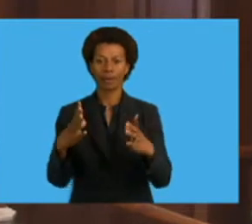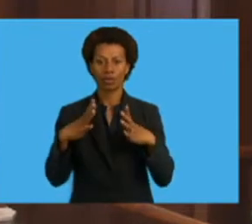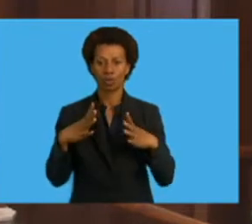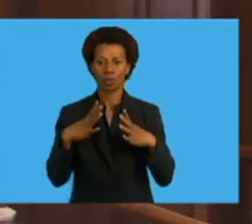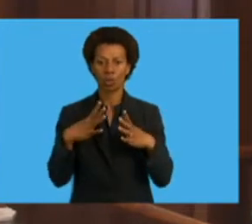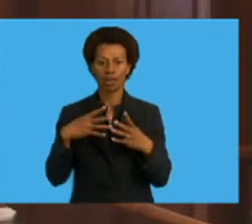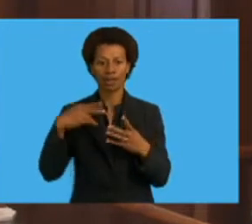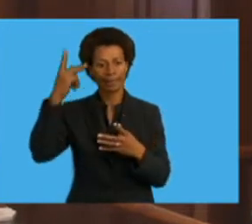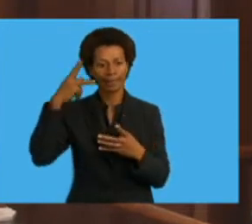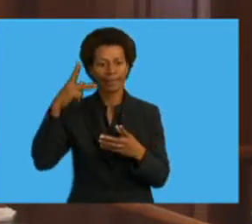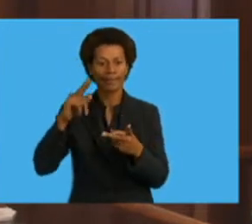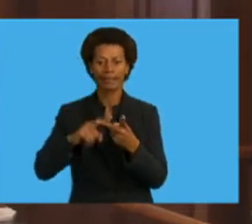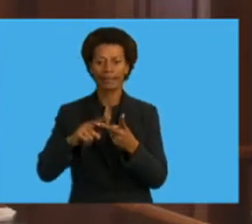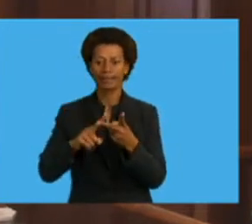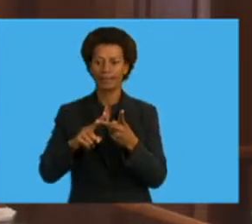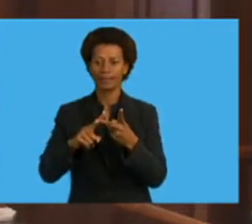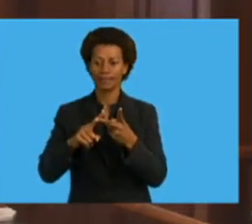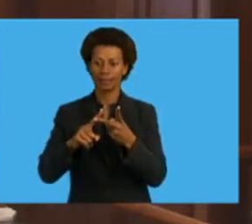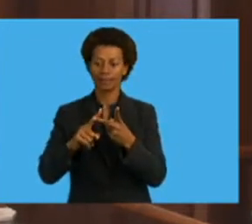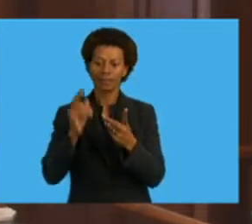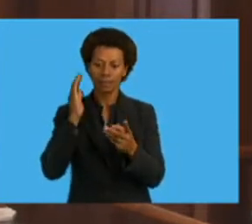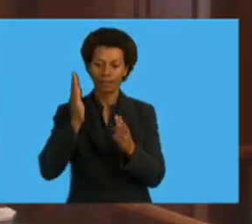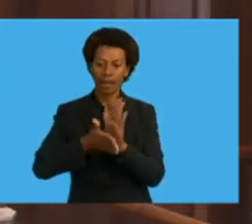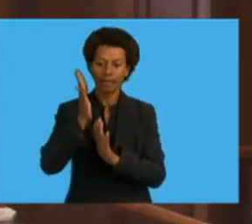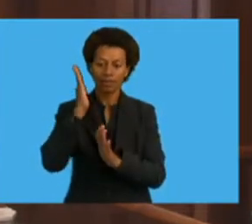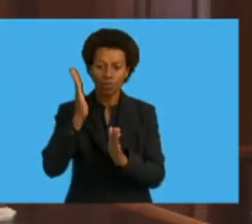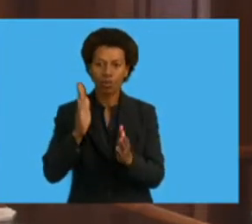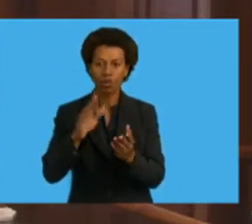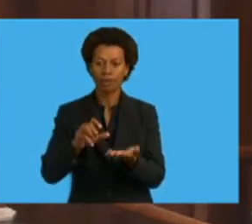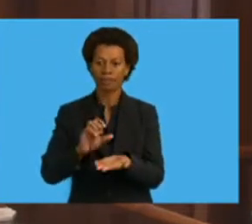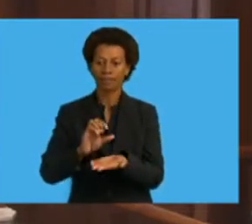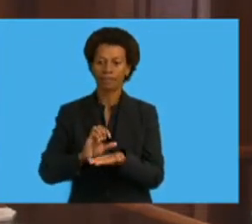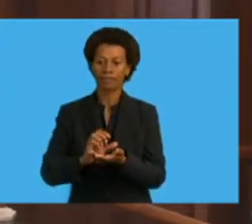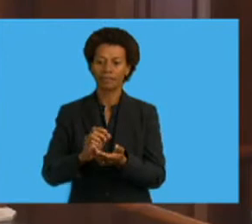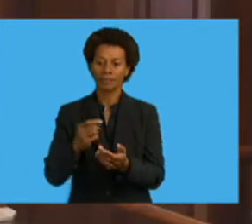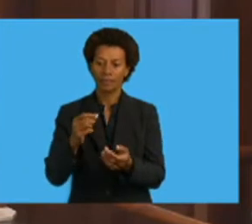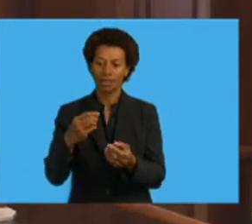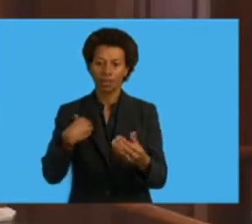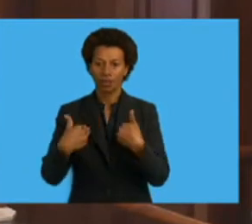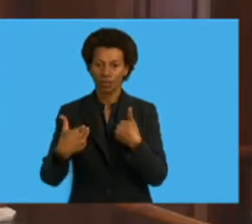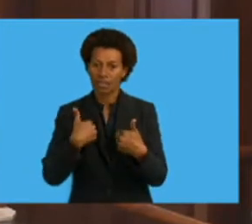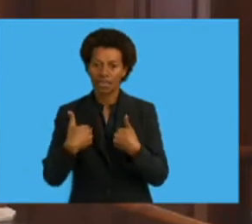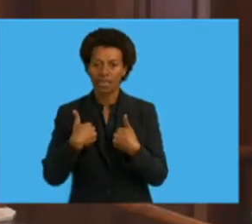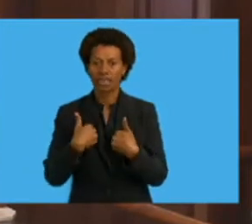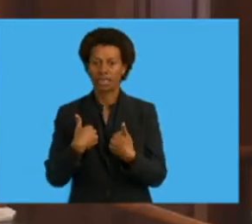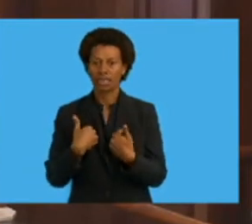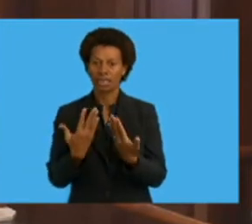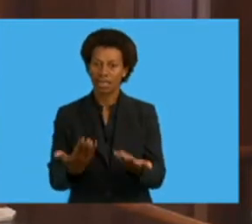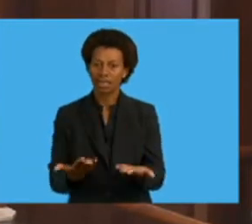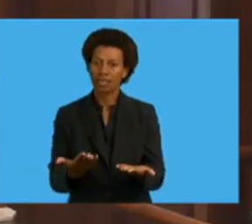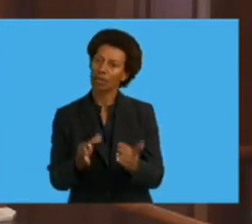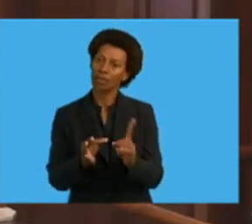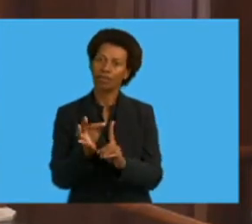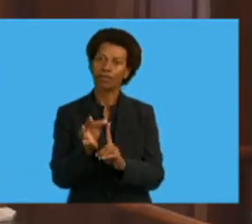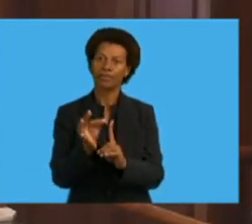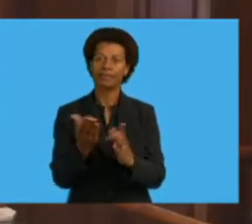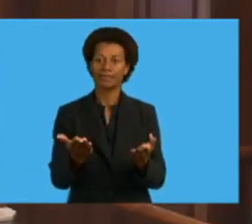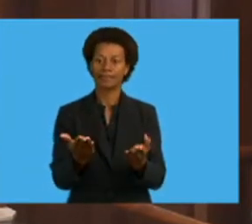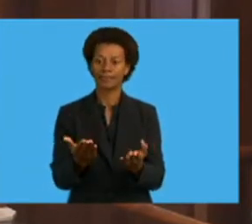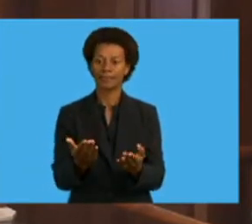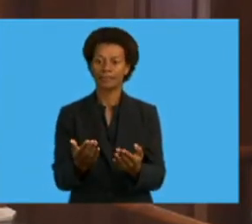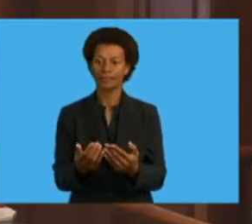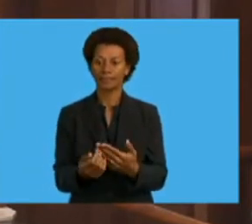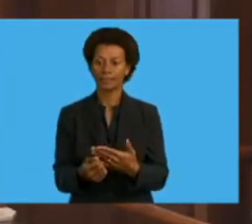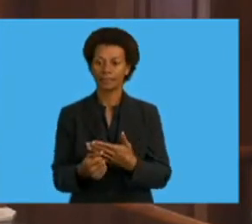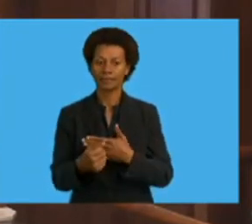scholarships and tertiary loans for our young people to achieve their full potential. We have strengthened the safety net for